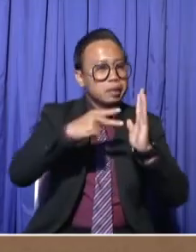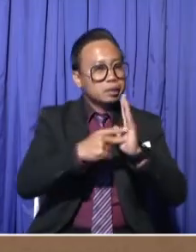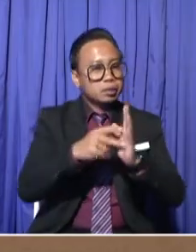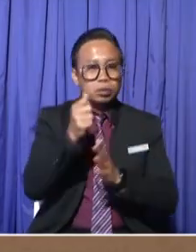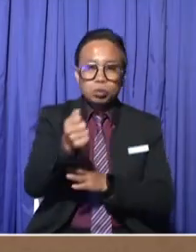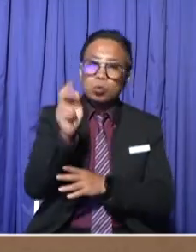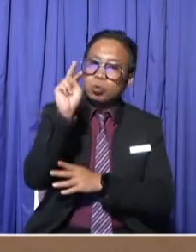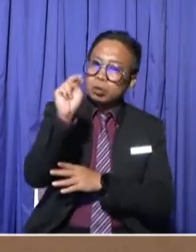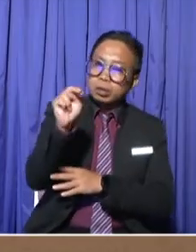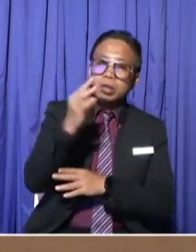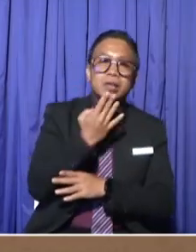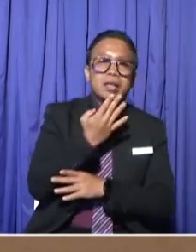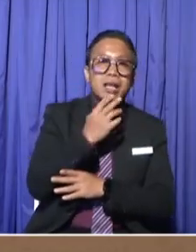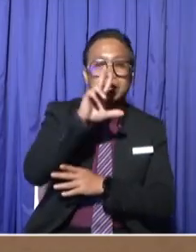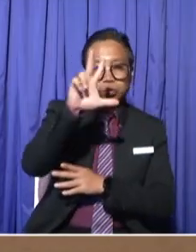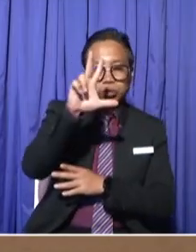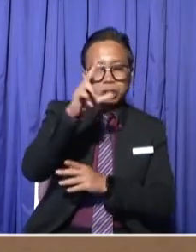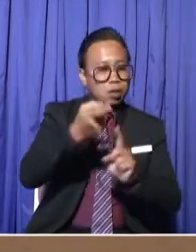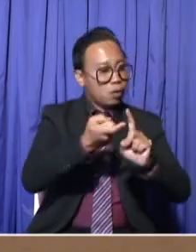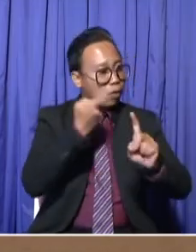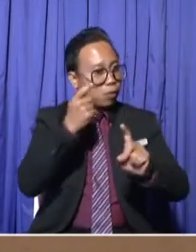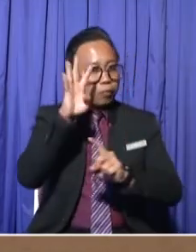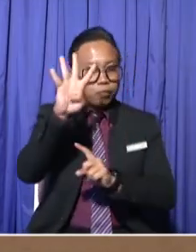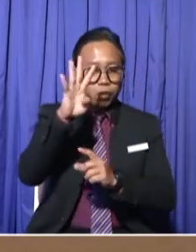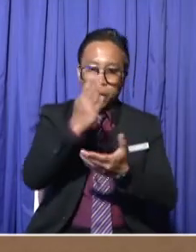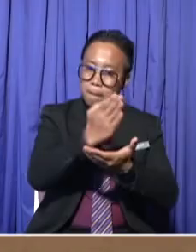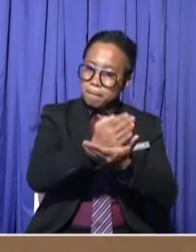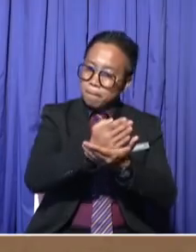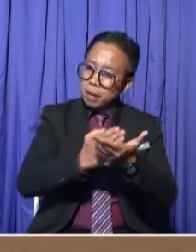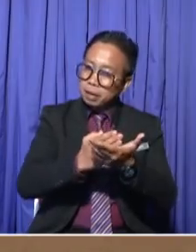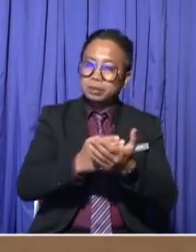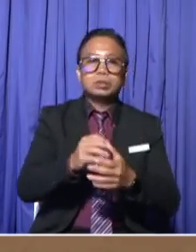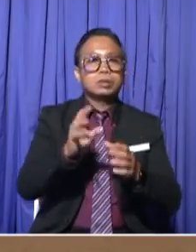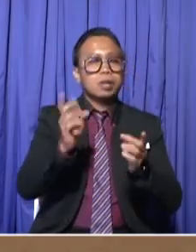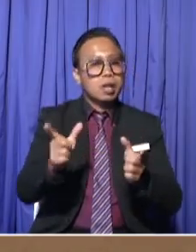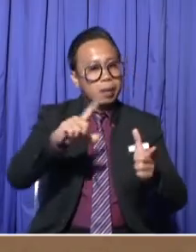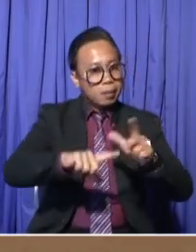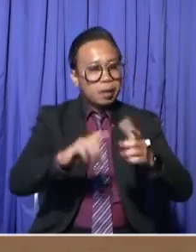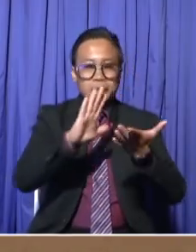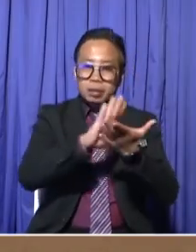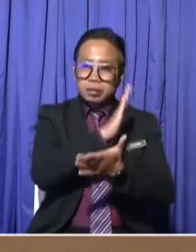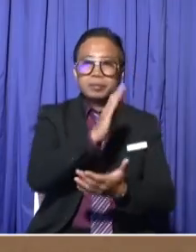need to color 3 out of 4 parts of the folded paper.